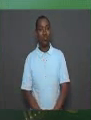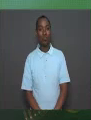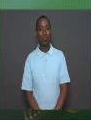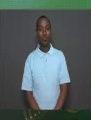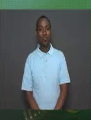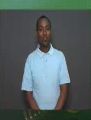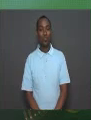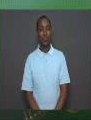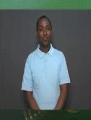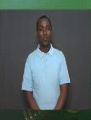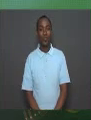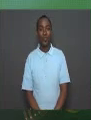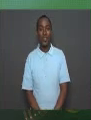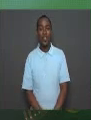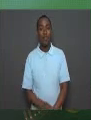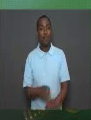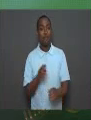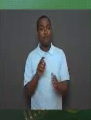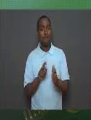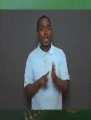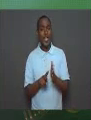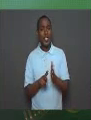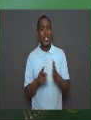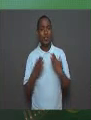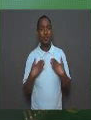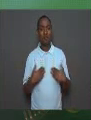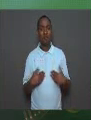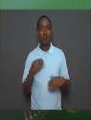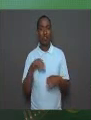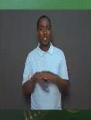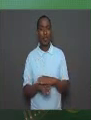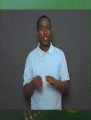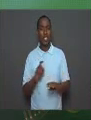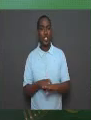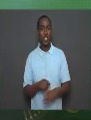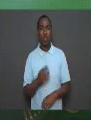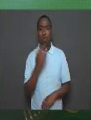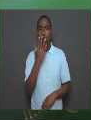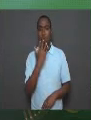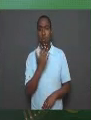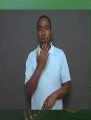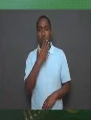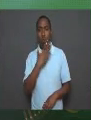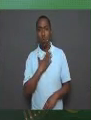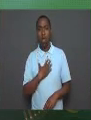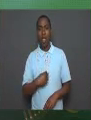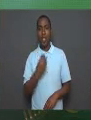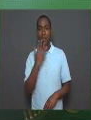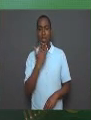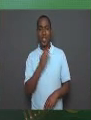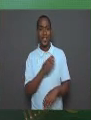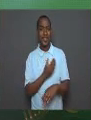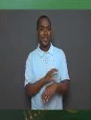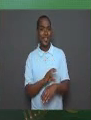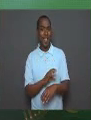system. When a virus enters the body, the white blood cells start to